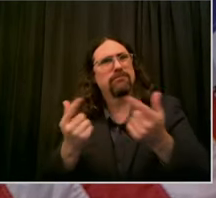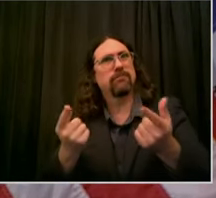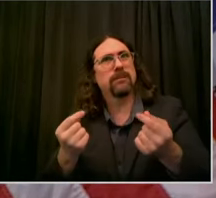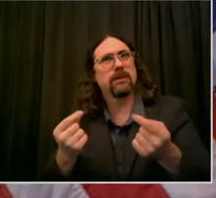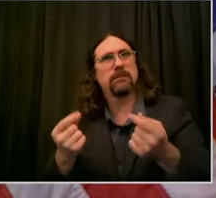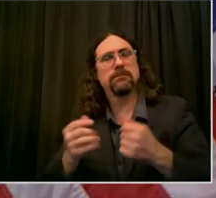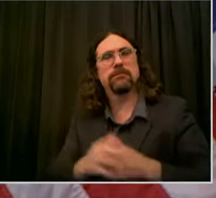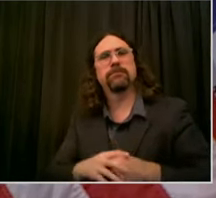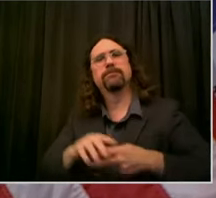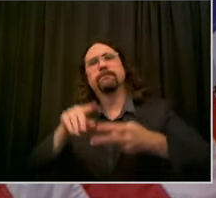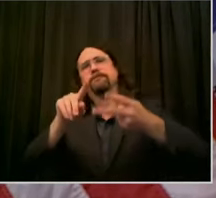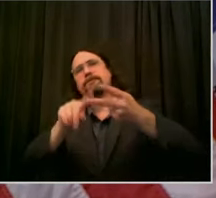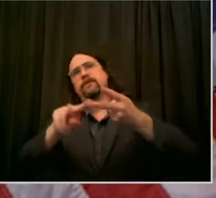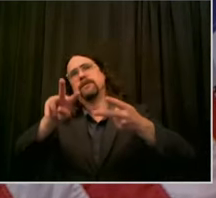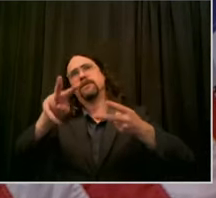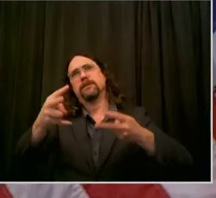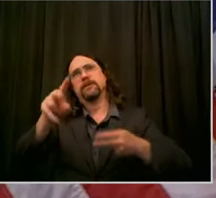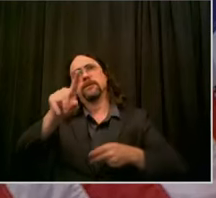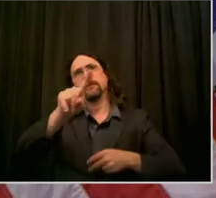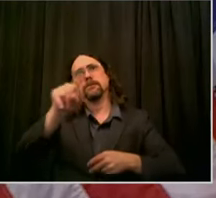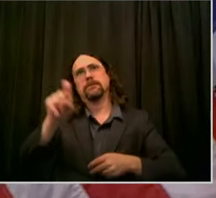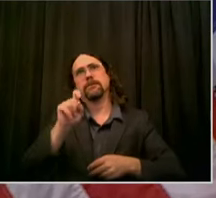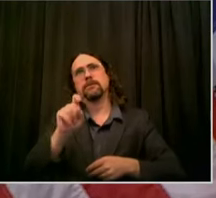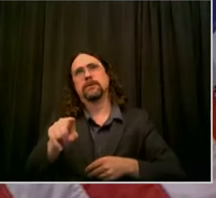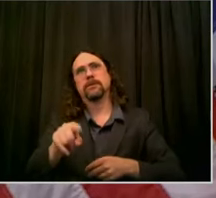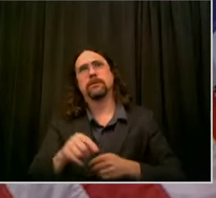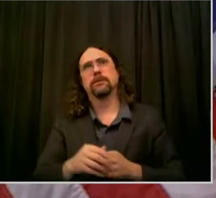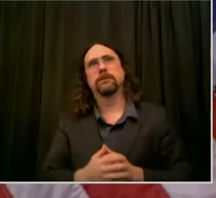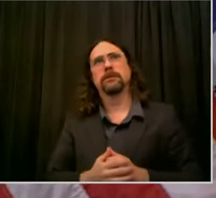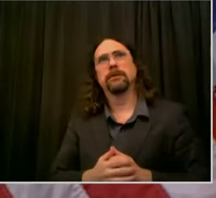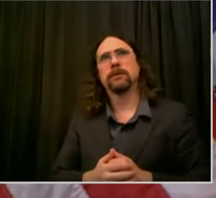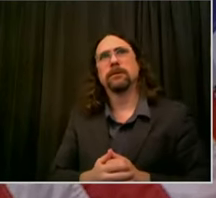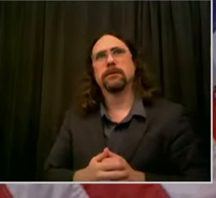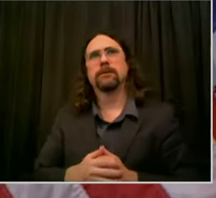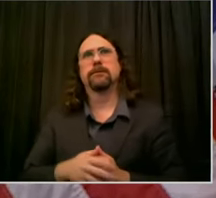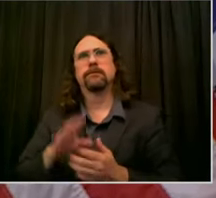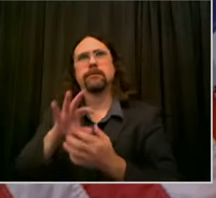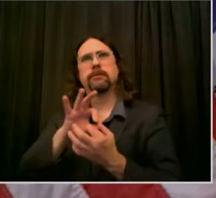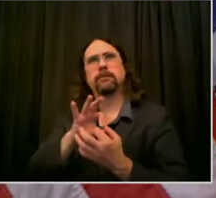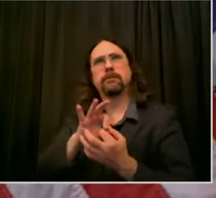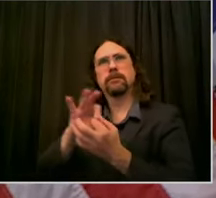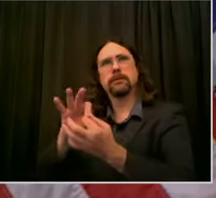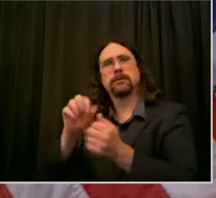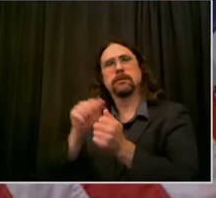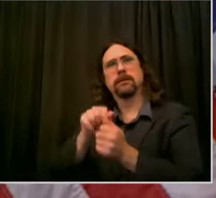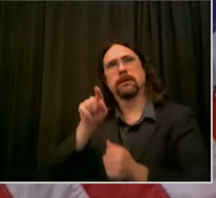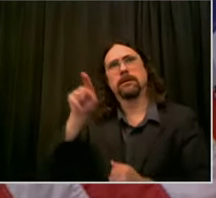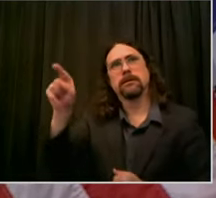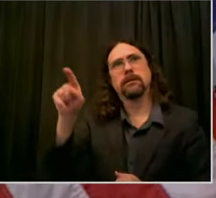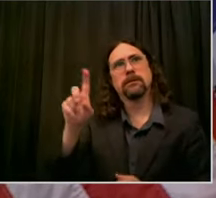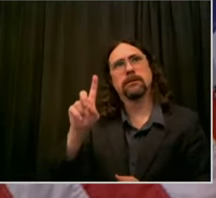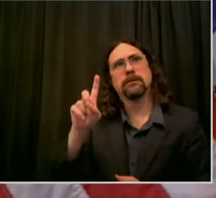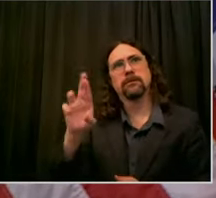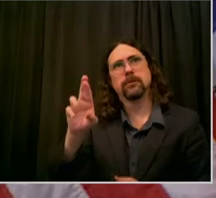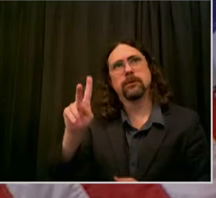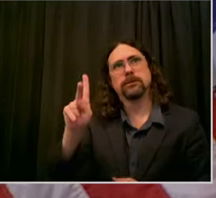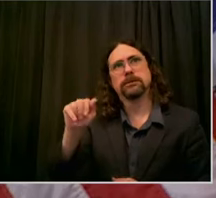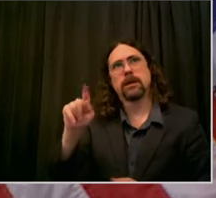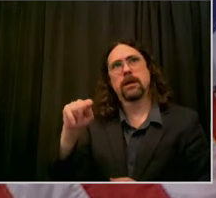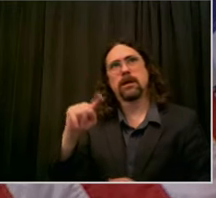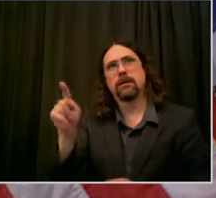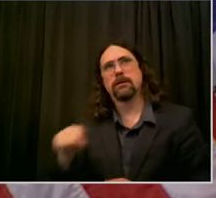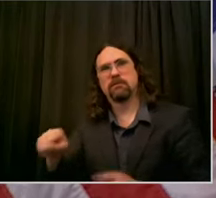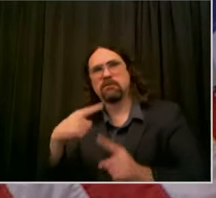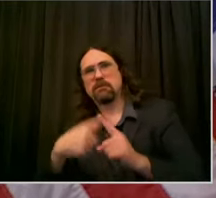for Mitch Katz and for the mayor. Are you modeling for a bump? In